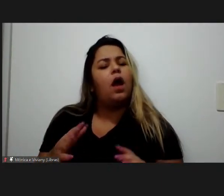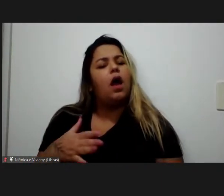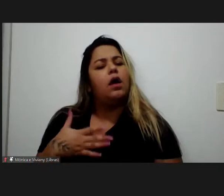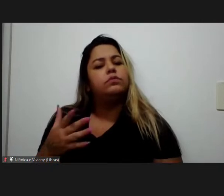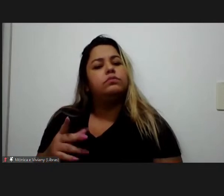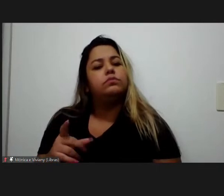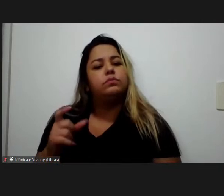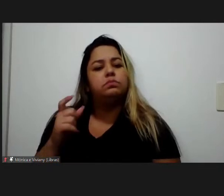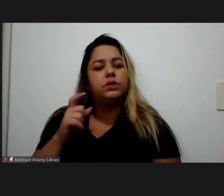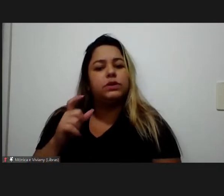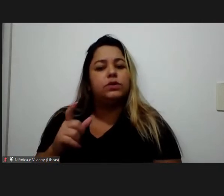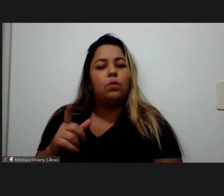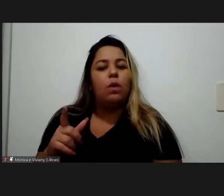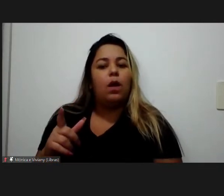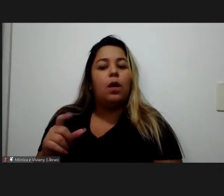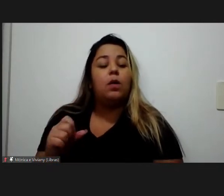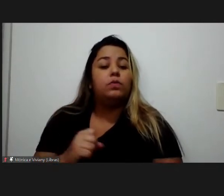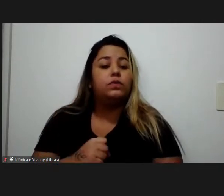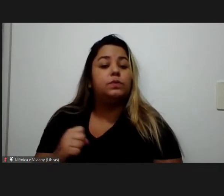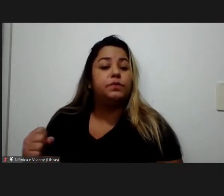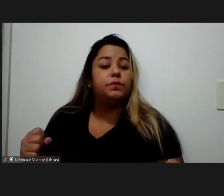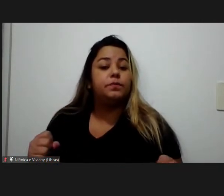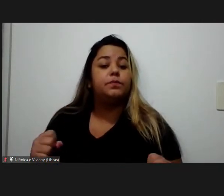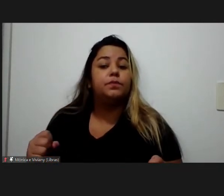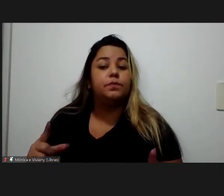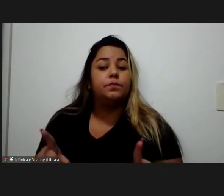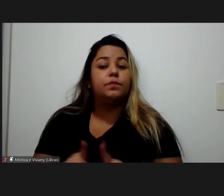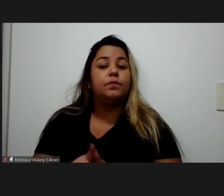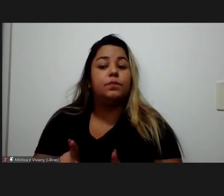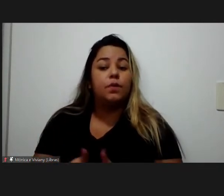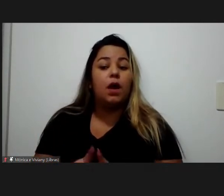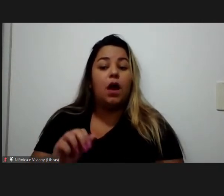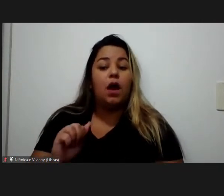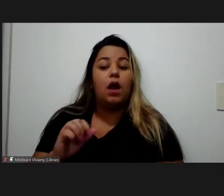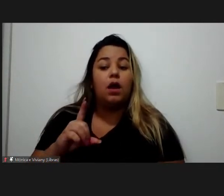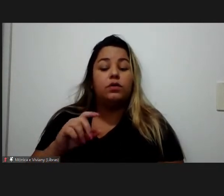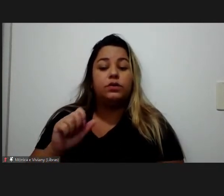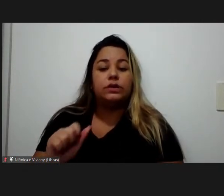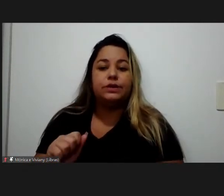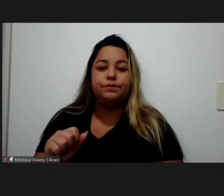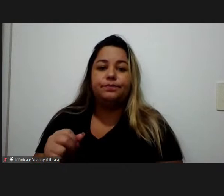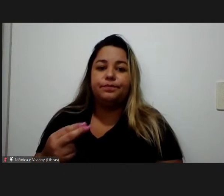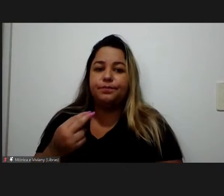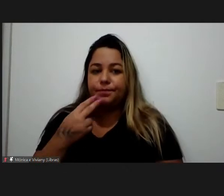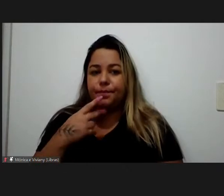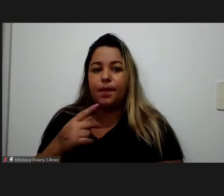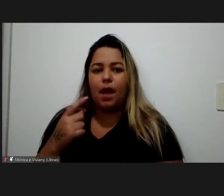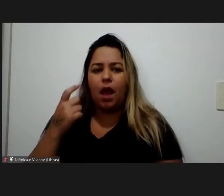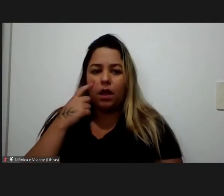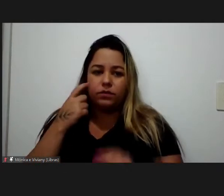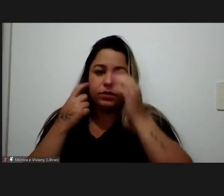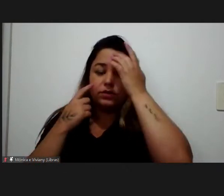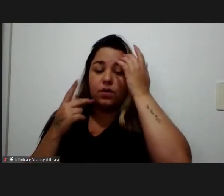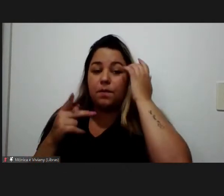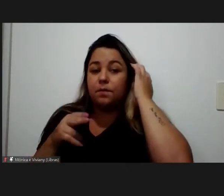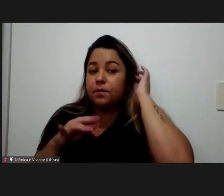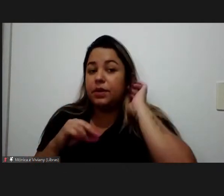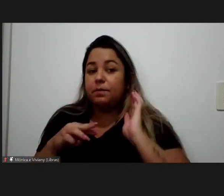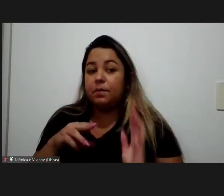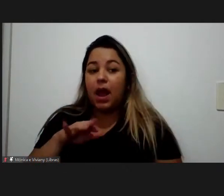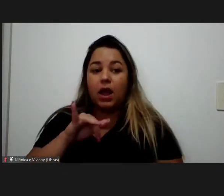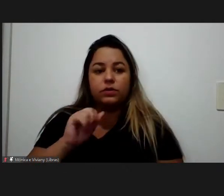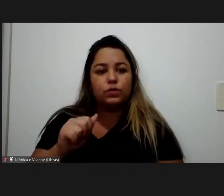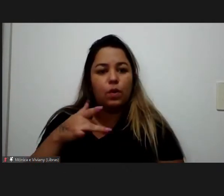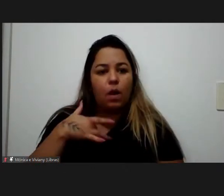So with that, we have an alert to this agenda of